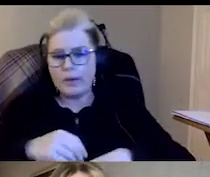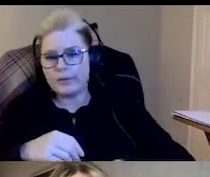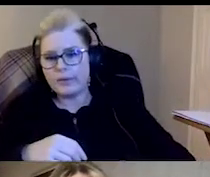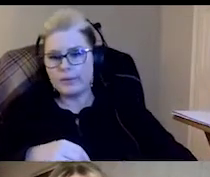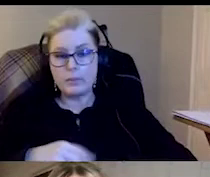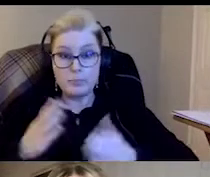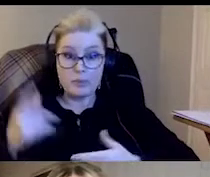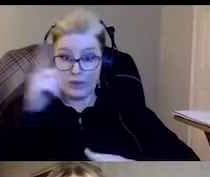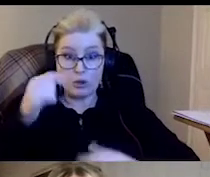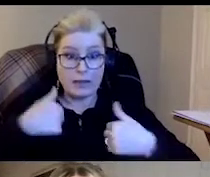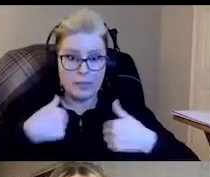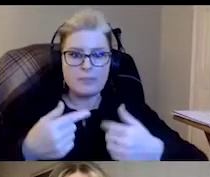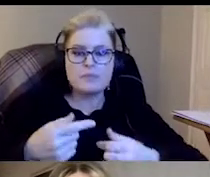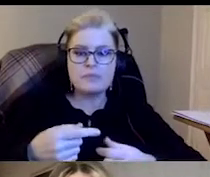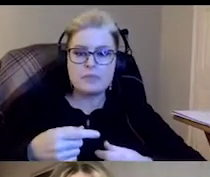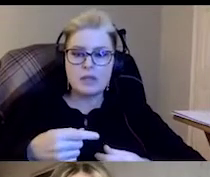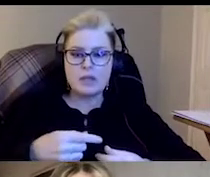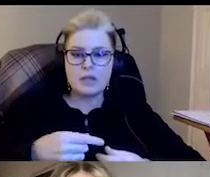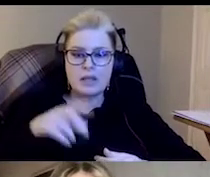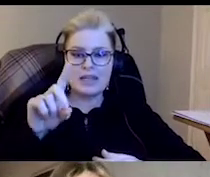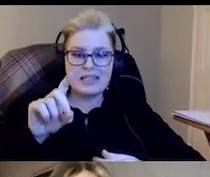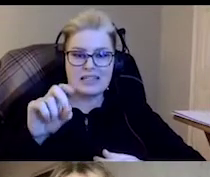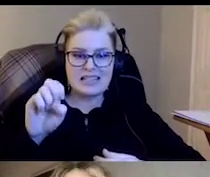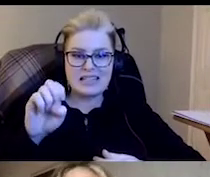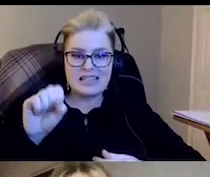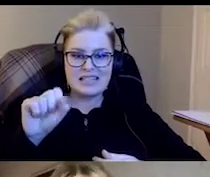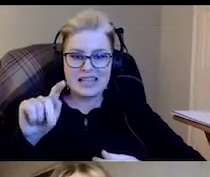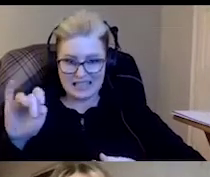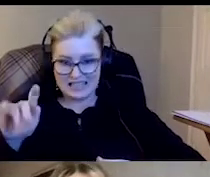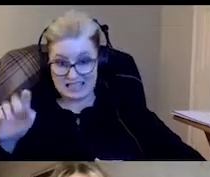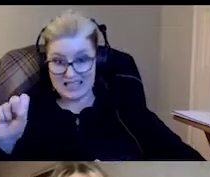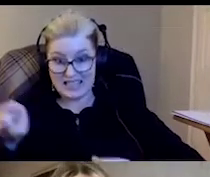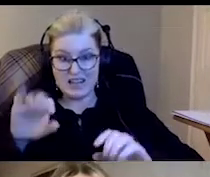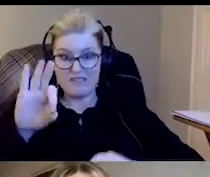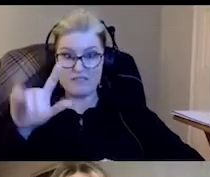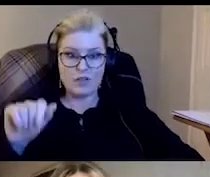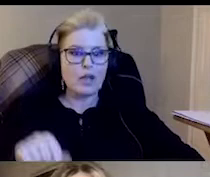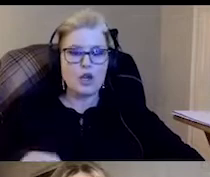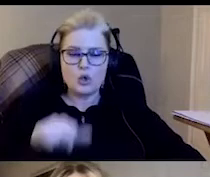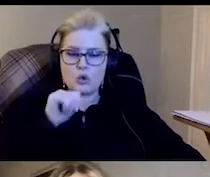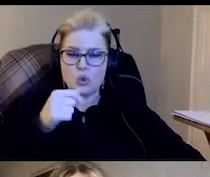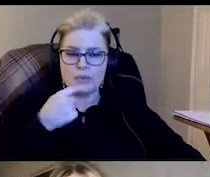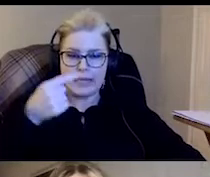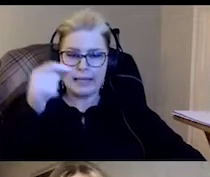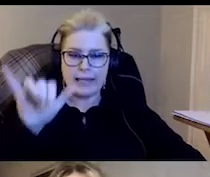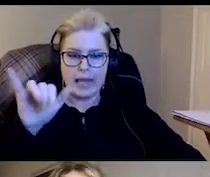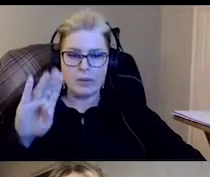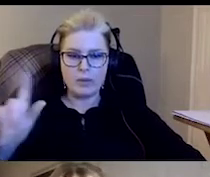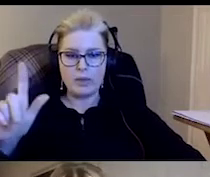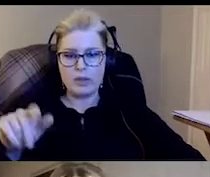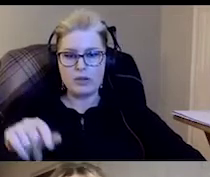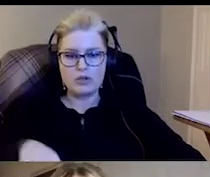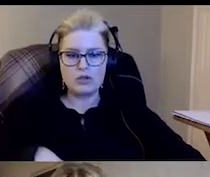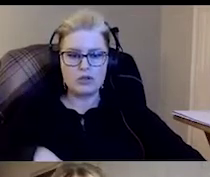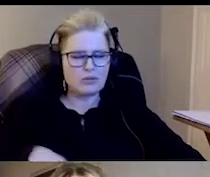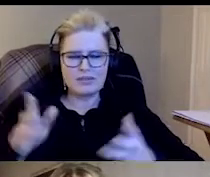how they feel. I think when you look at what DeSantis just did in Florida with the Don't Say Gay bill, you have the same issue there,